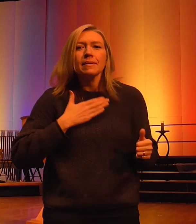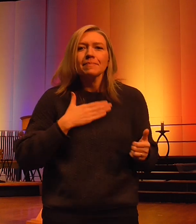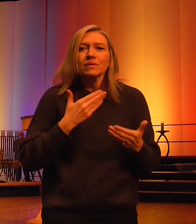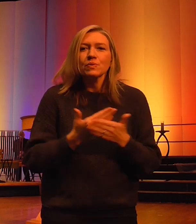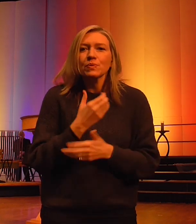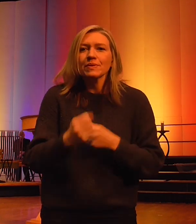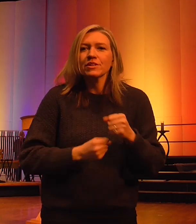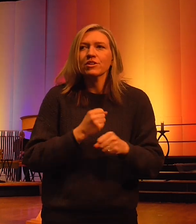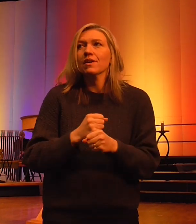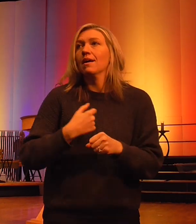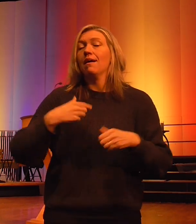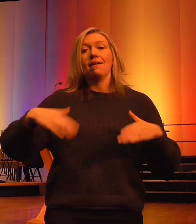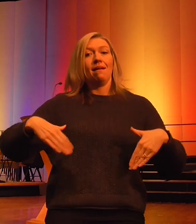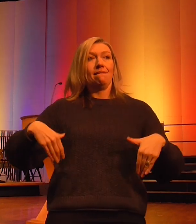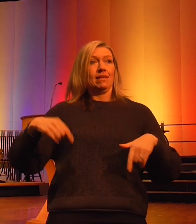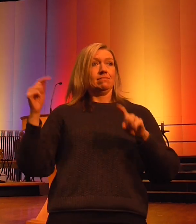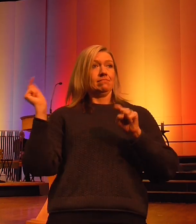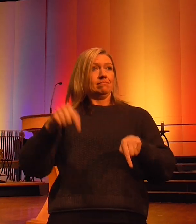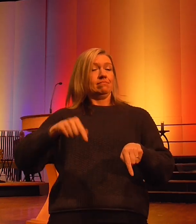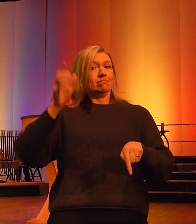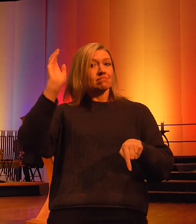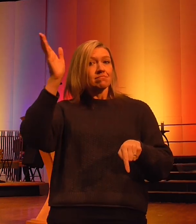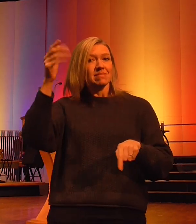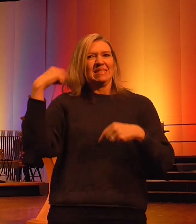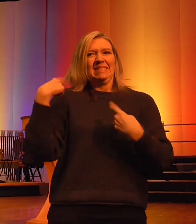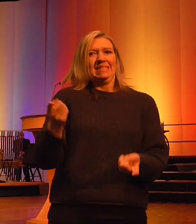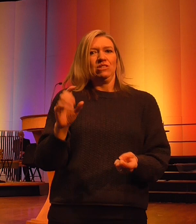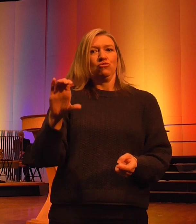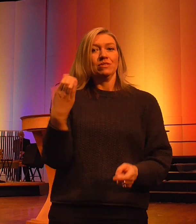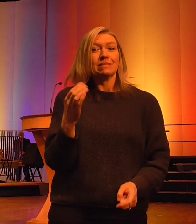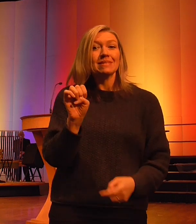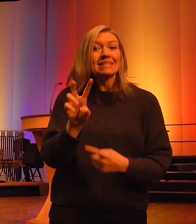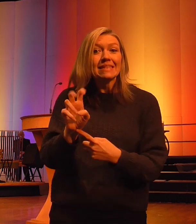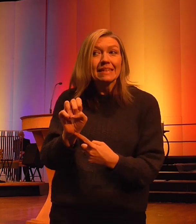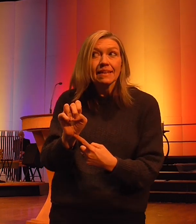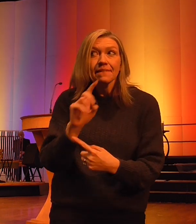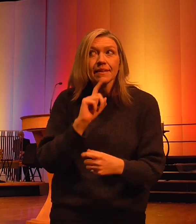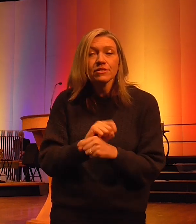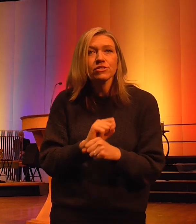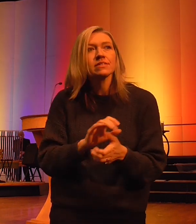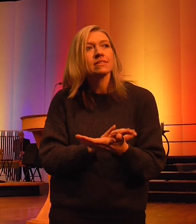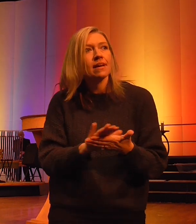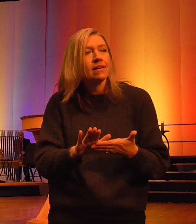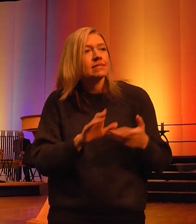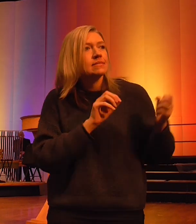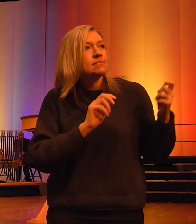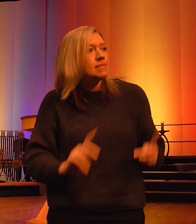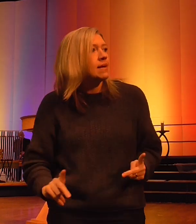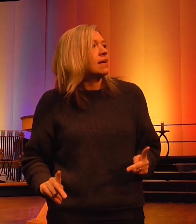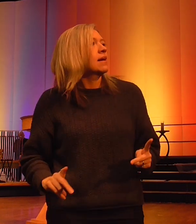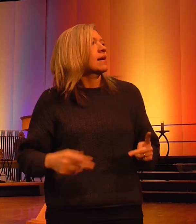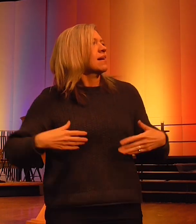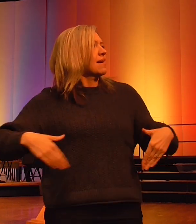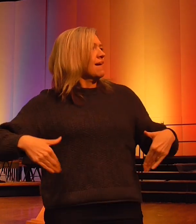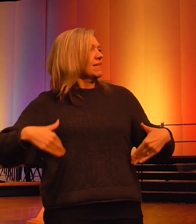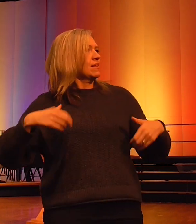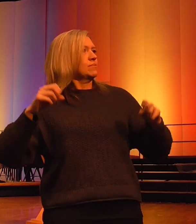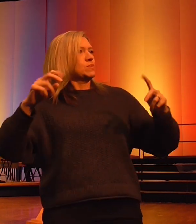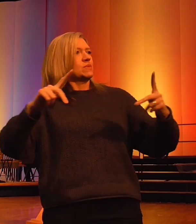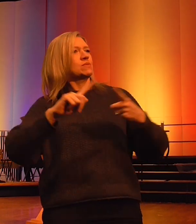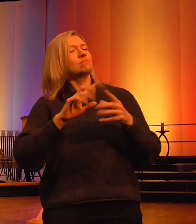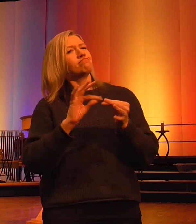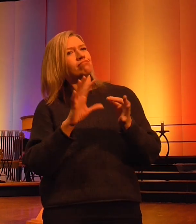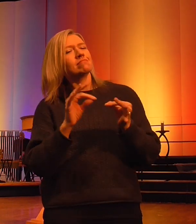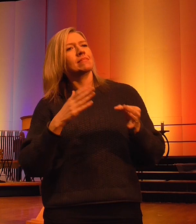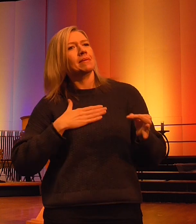have not been here since Christmas Eve, actually. And so it's great to be back. And I haven't had a chance to wish you all a happy new year.